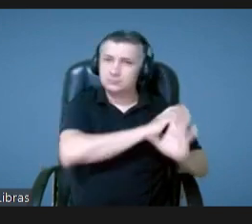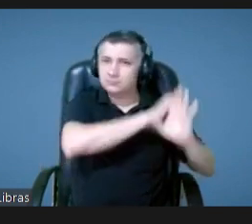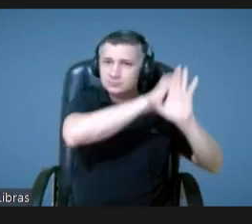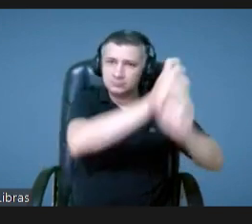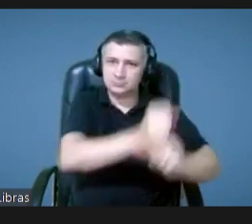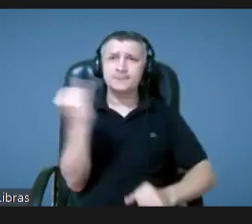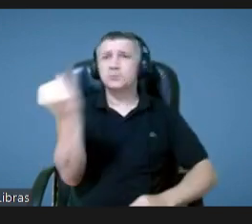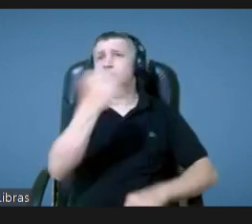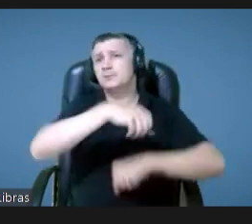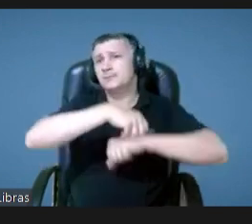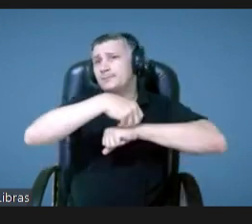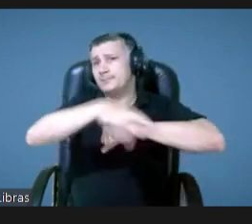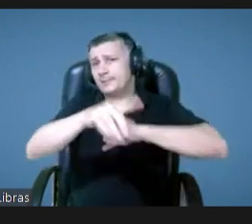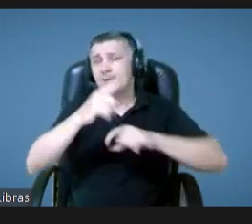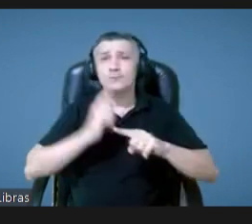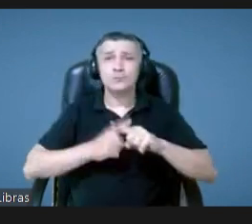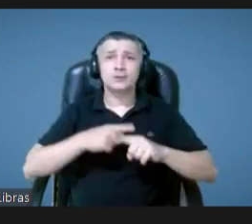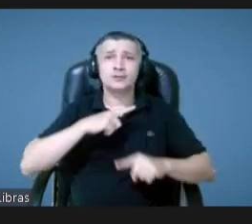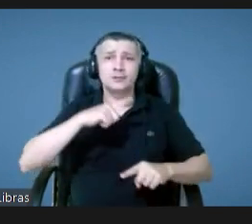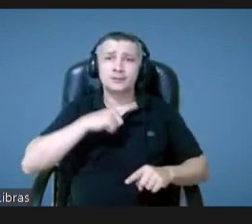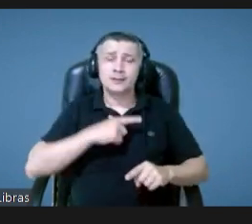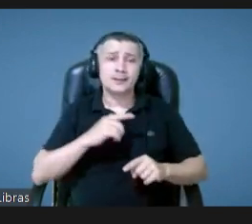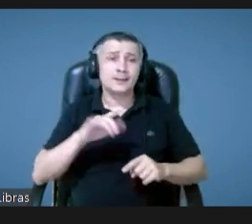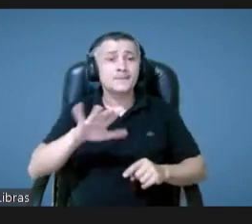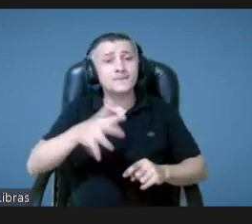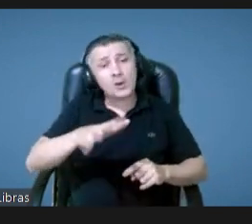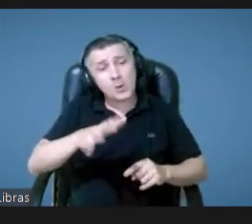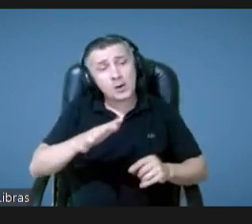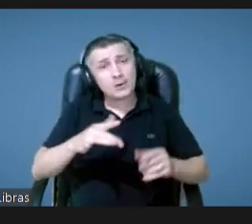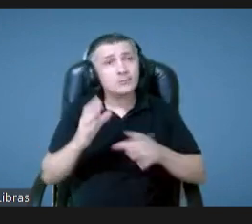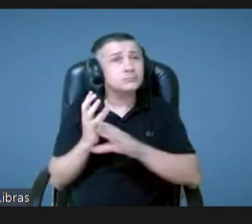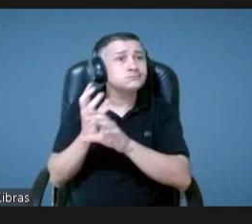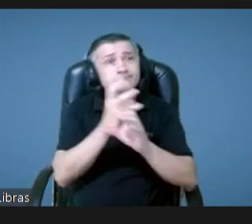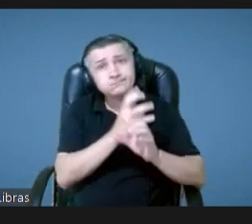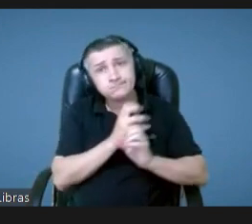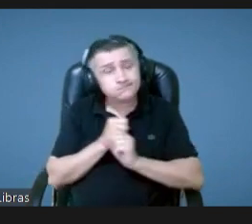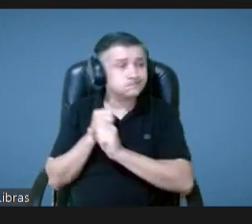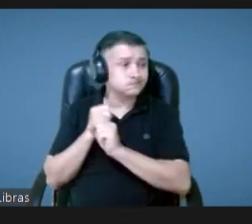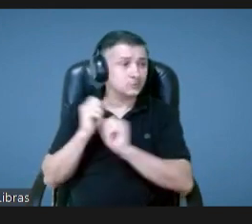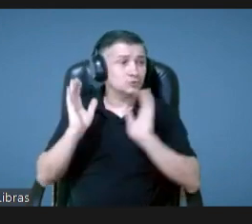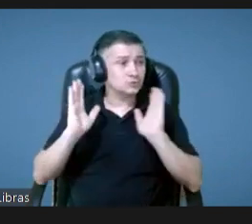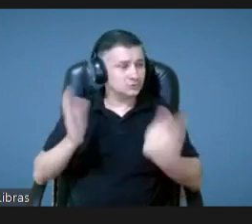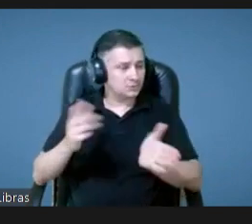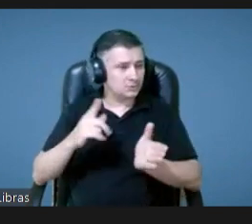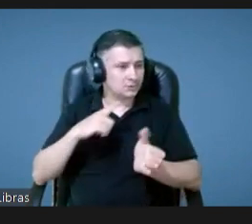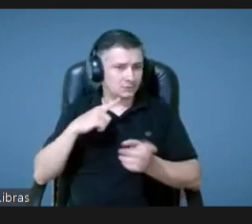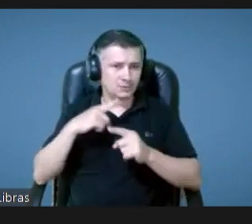quarters. I highlight that once again because part of the